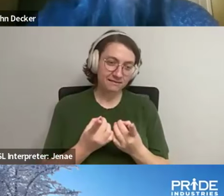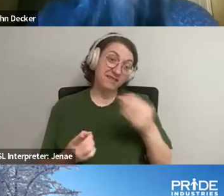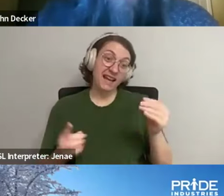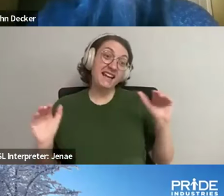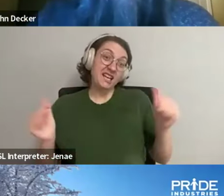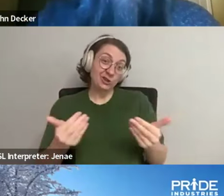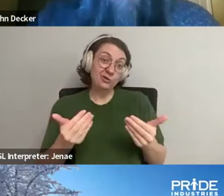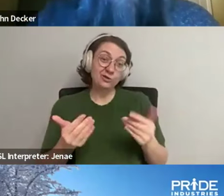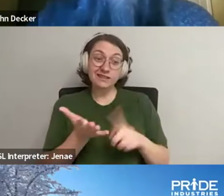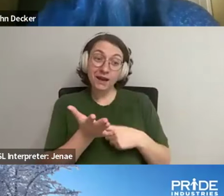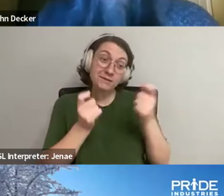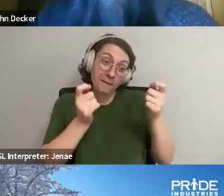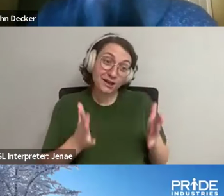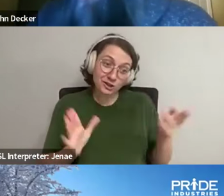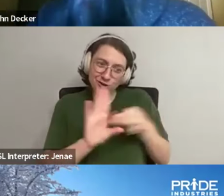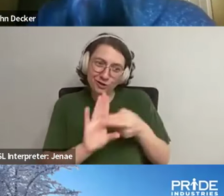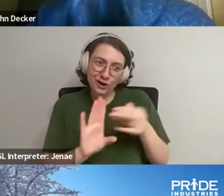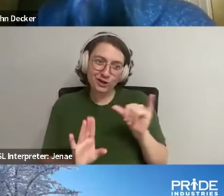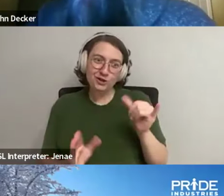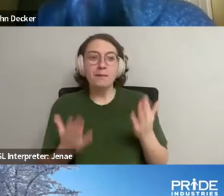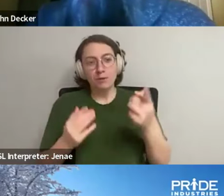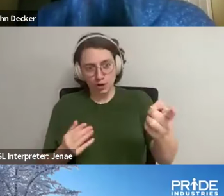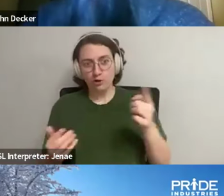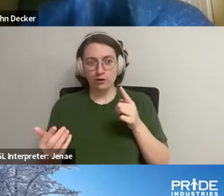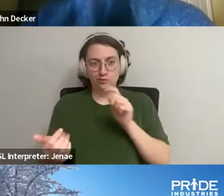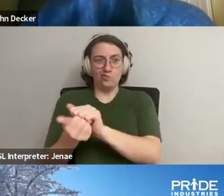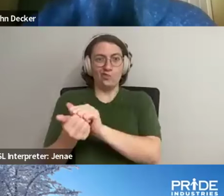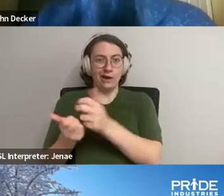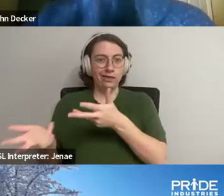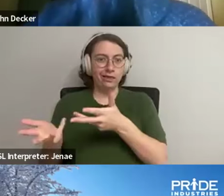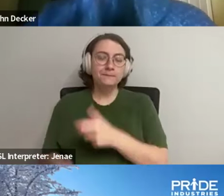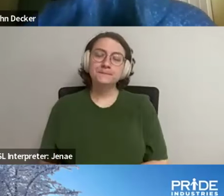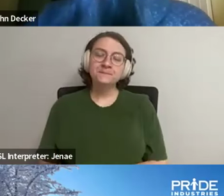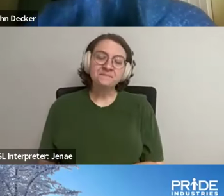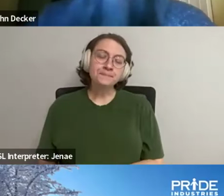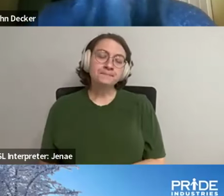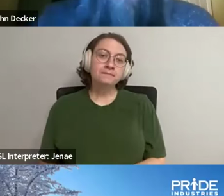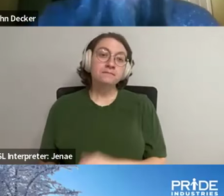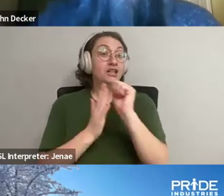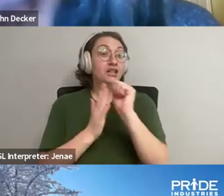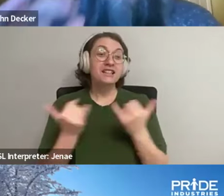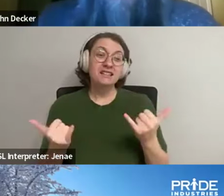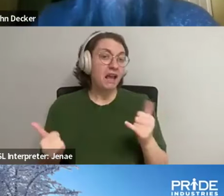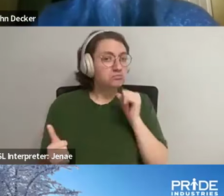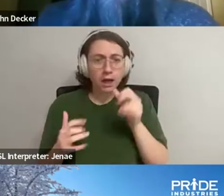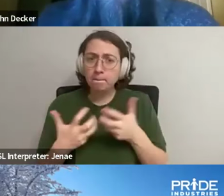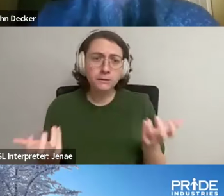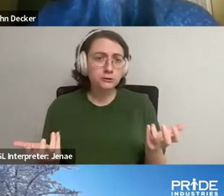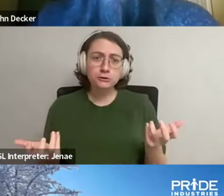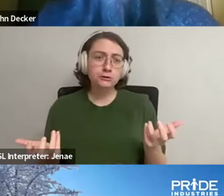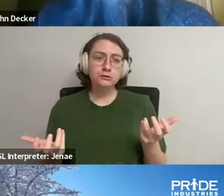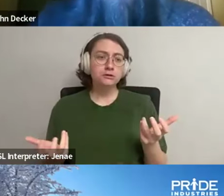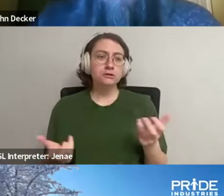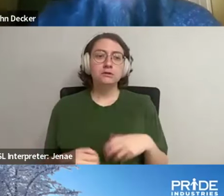to sometimes to our managers as well that you may interact with. For our agenda today, we don't have a huge agenda. We will get